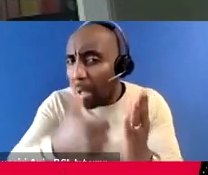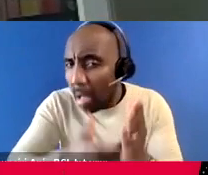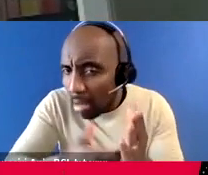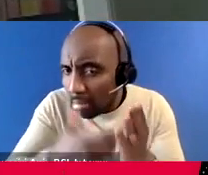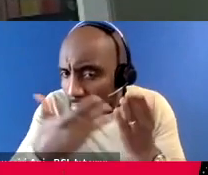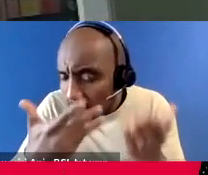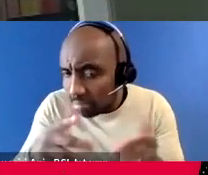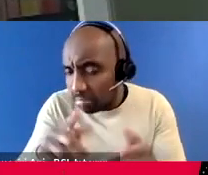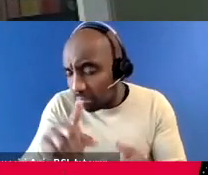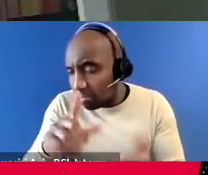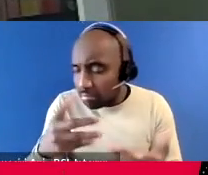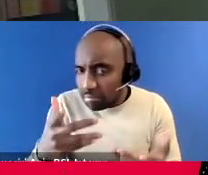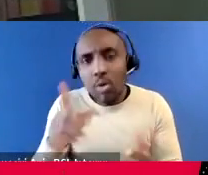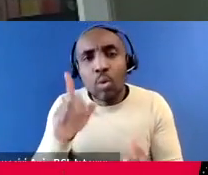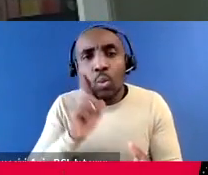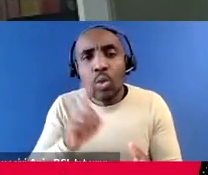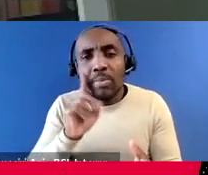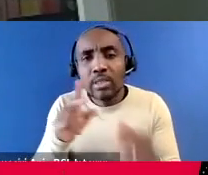regions.